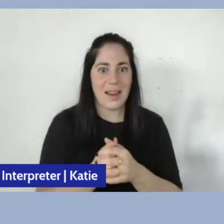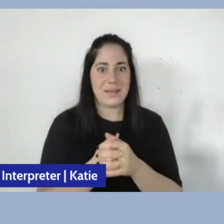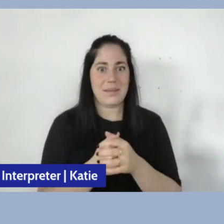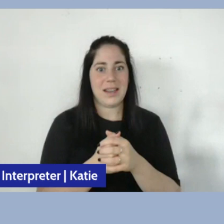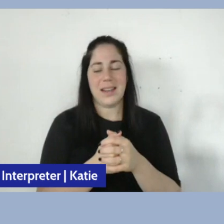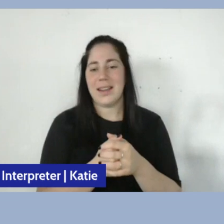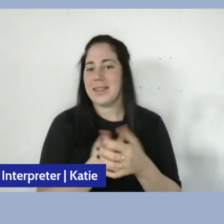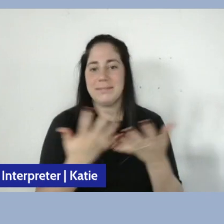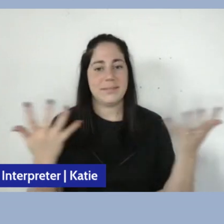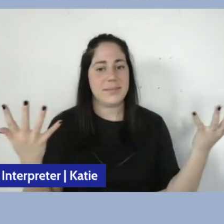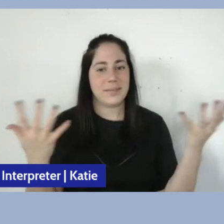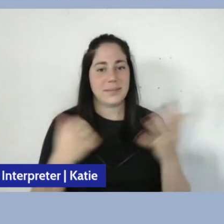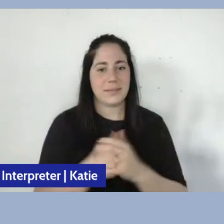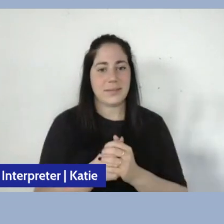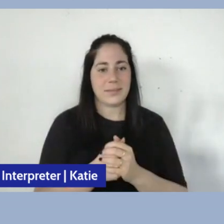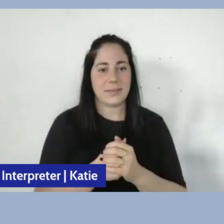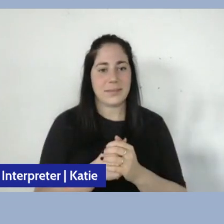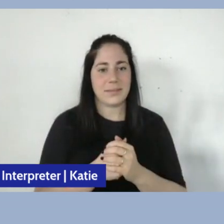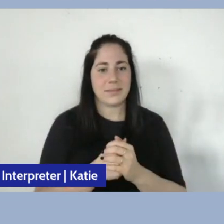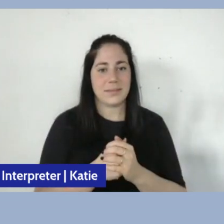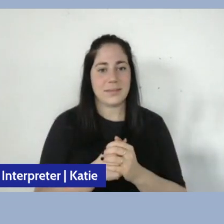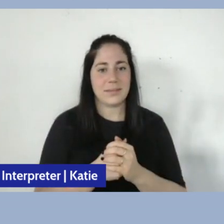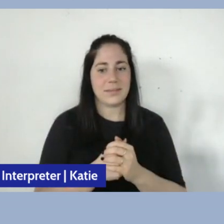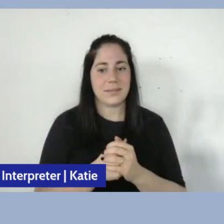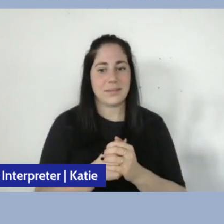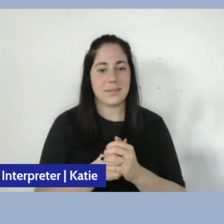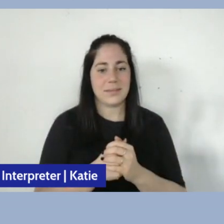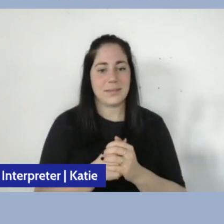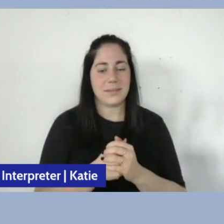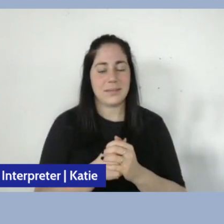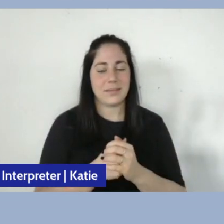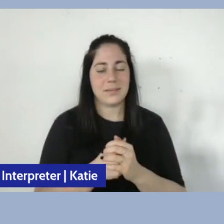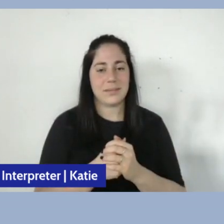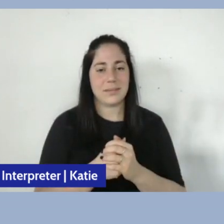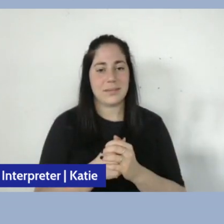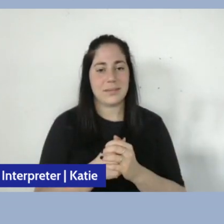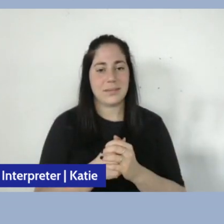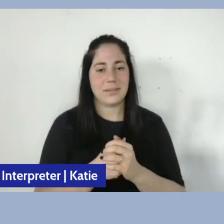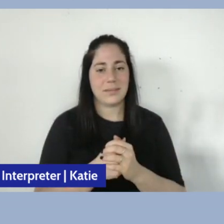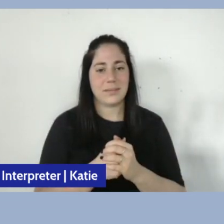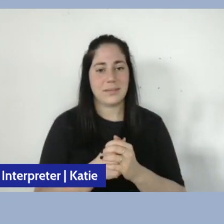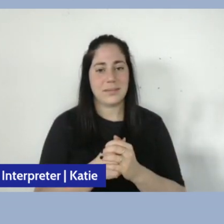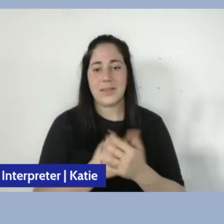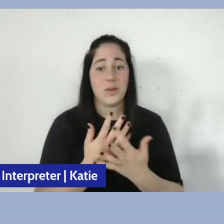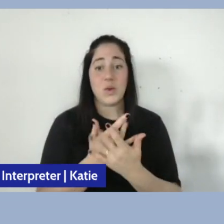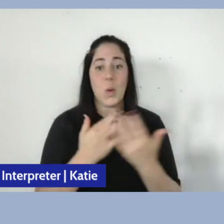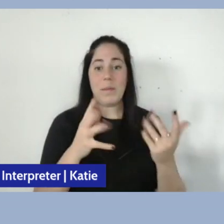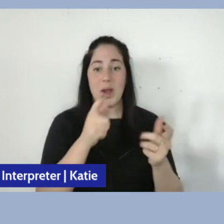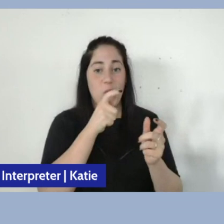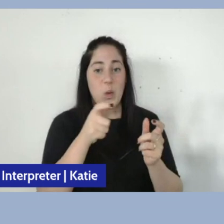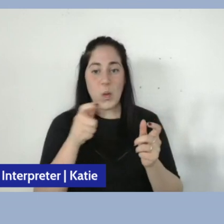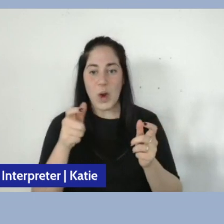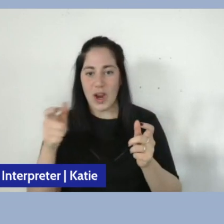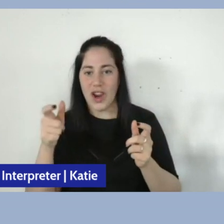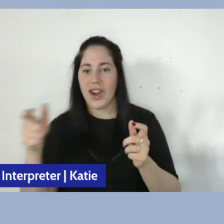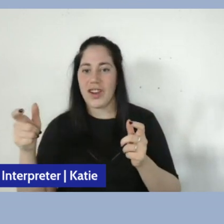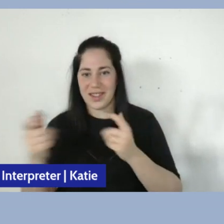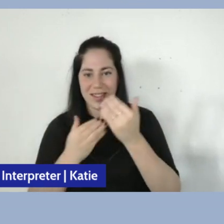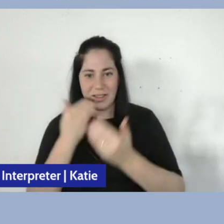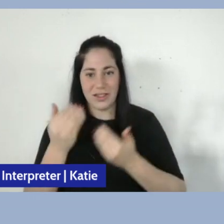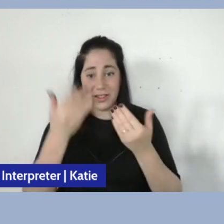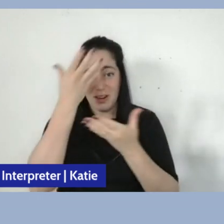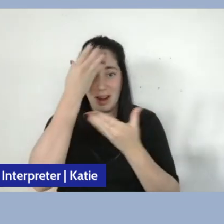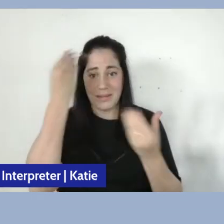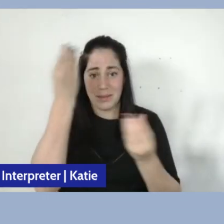was senility. Um, so, we've had different terms throughout the years, but we know that in